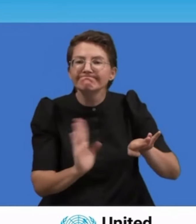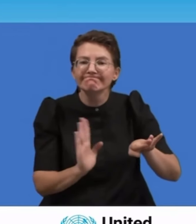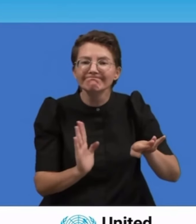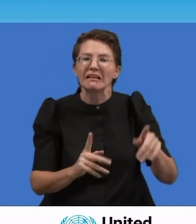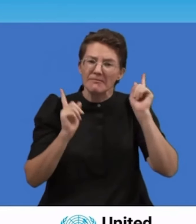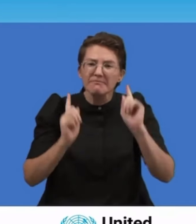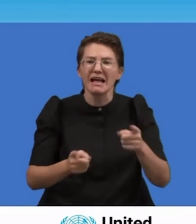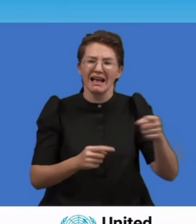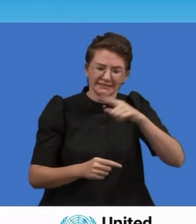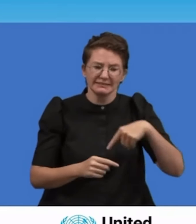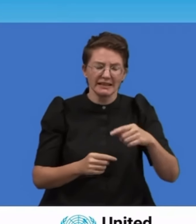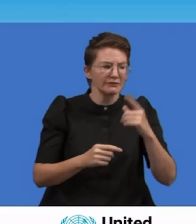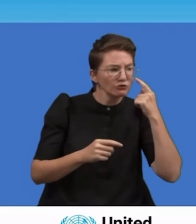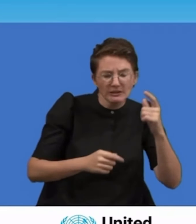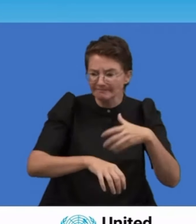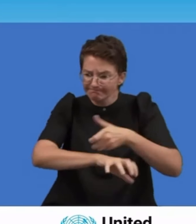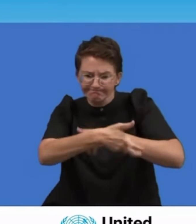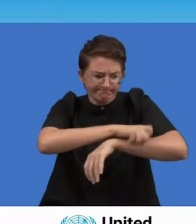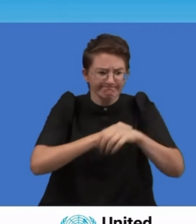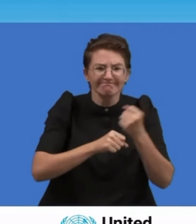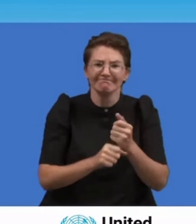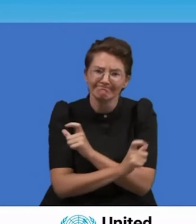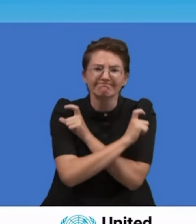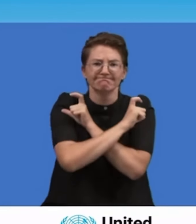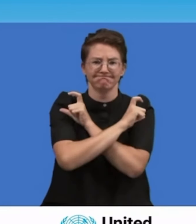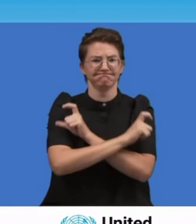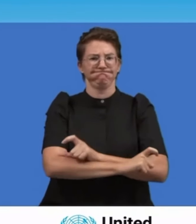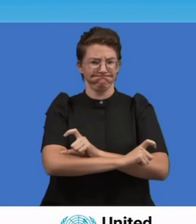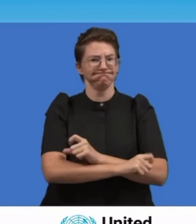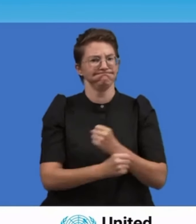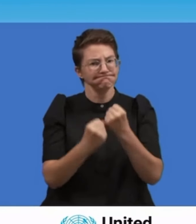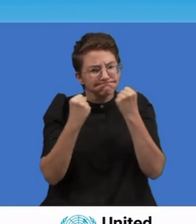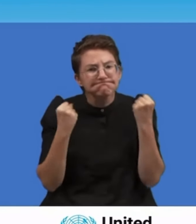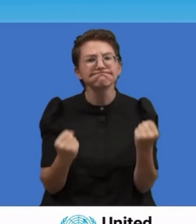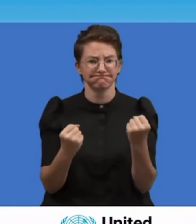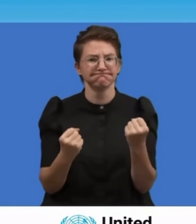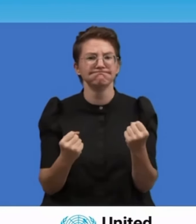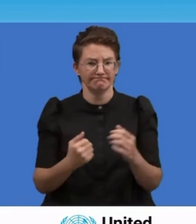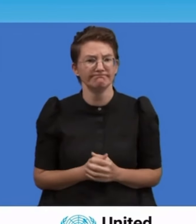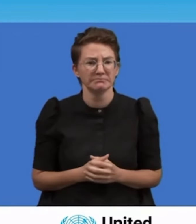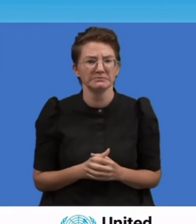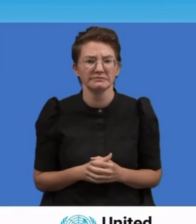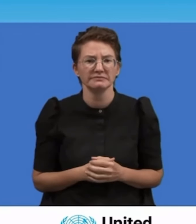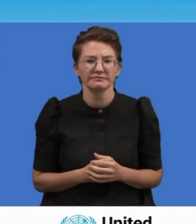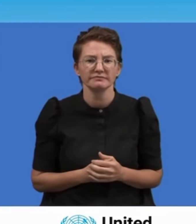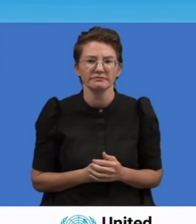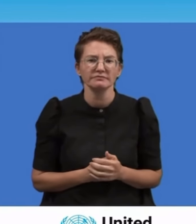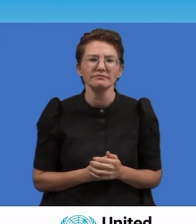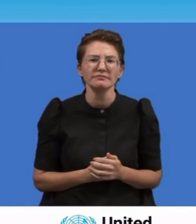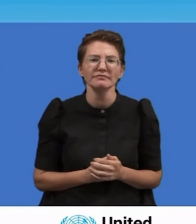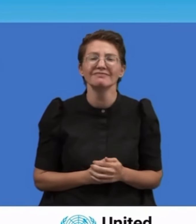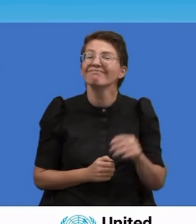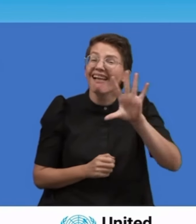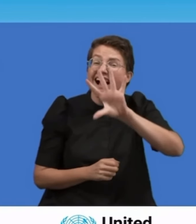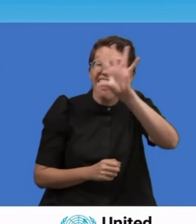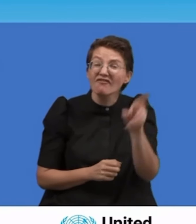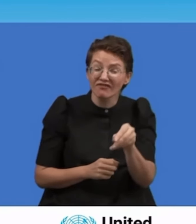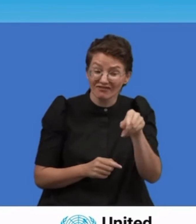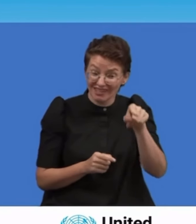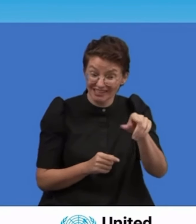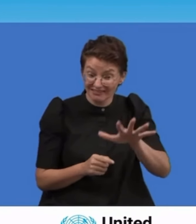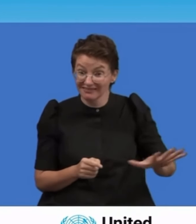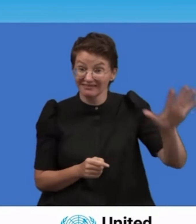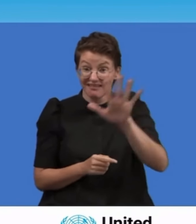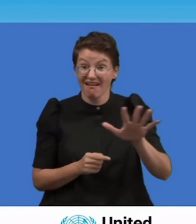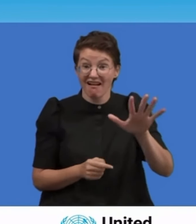as sustained, a stain on our collective conscience. Over 700 million people, that is 8.57